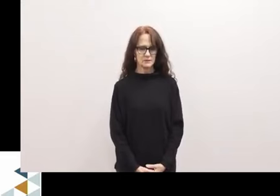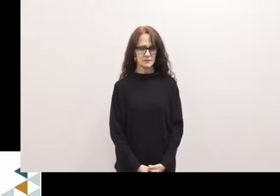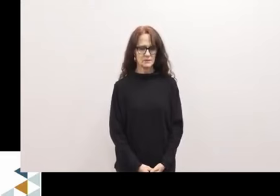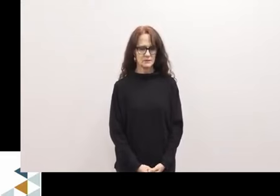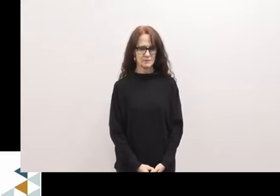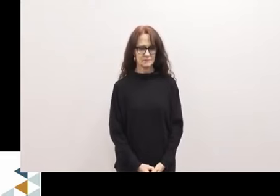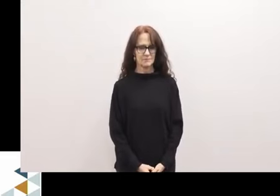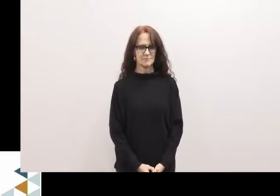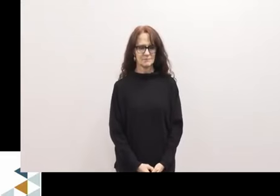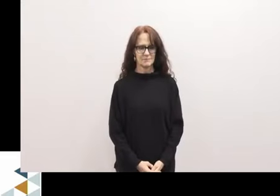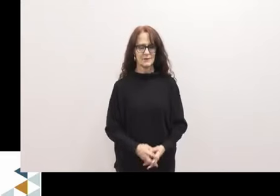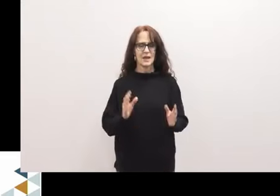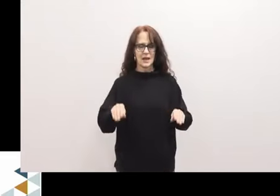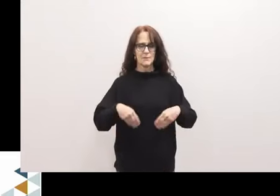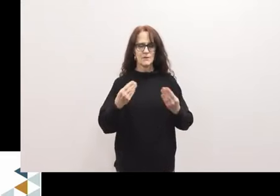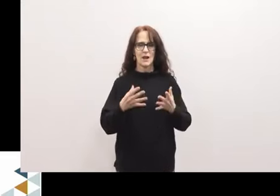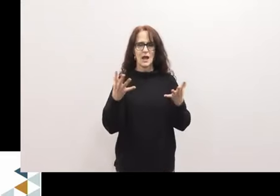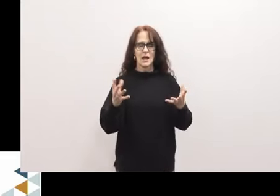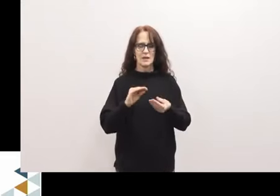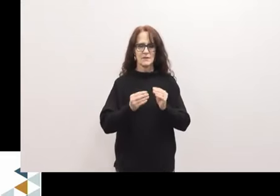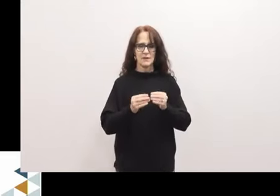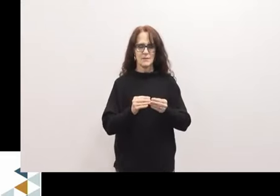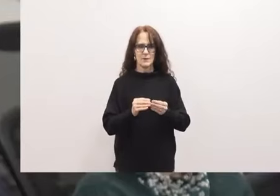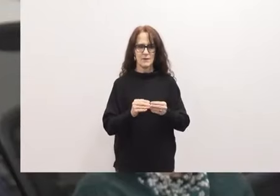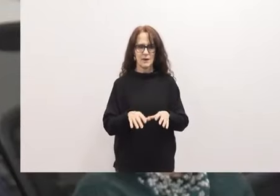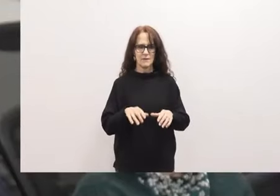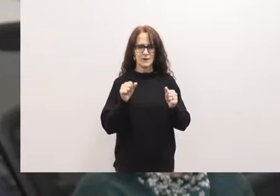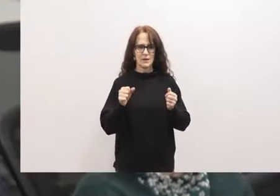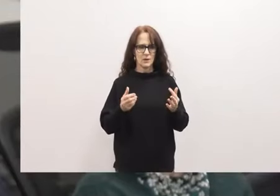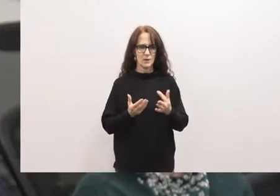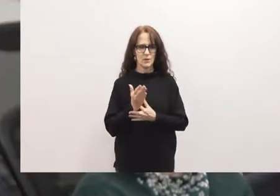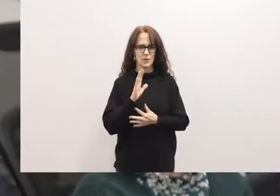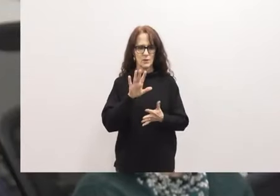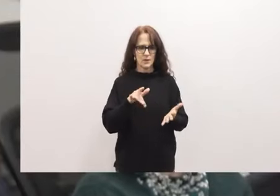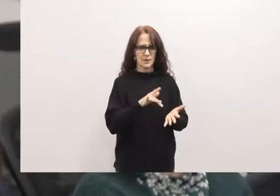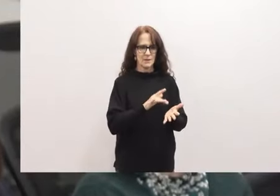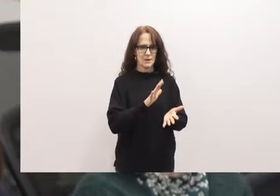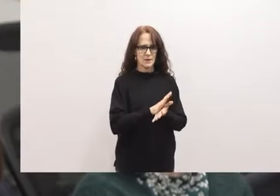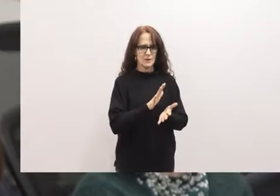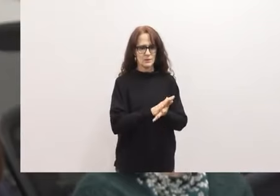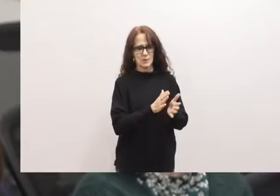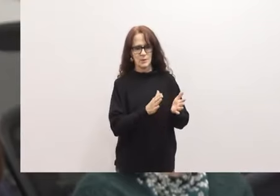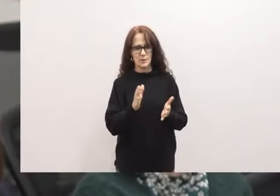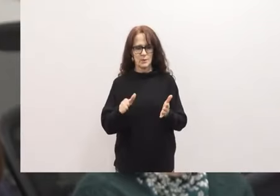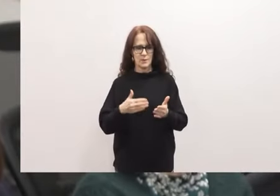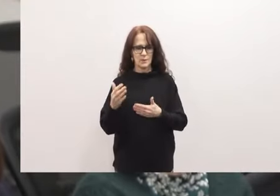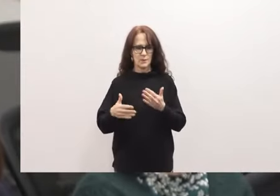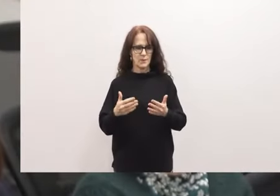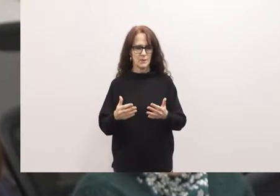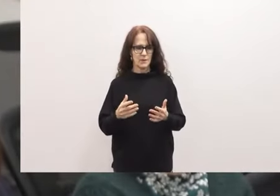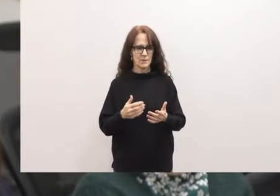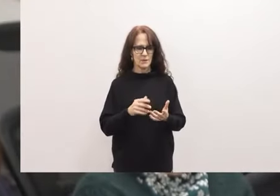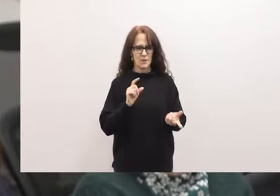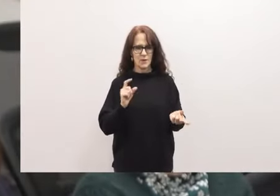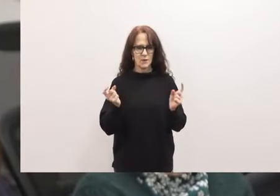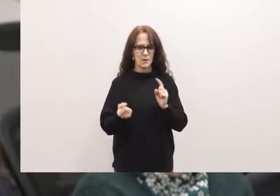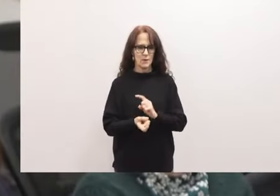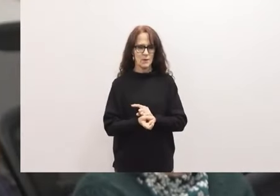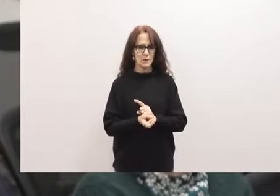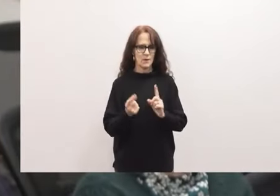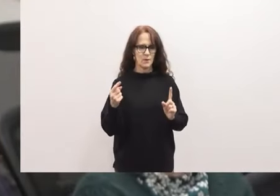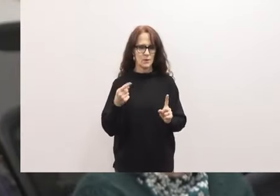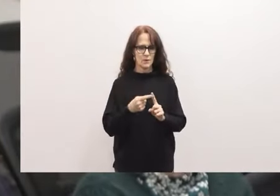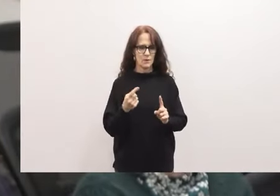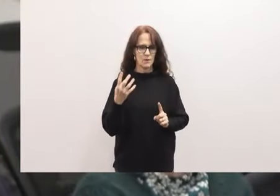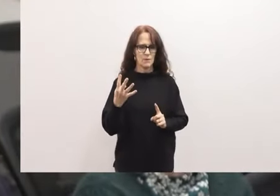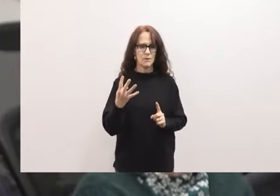So I know I've provided a lot of data. I feel like I've taken you through the middle school journey, and we're gonna, before we transition into goal